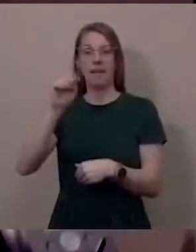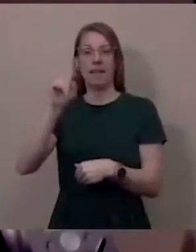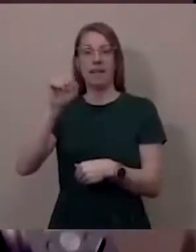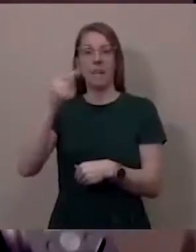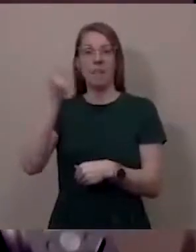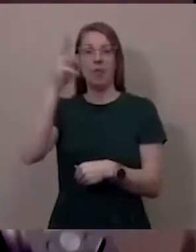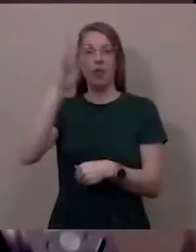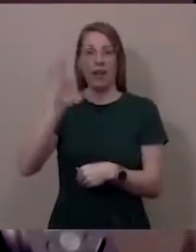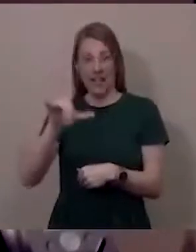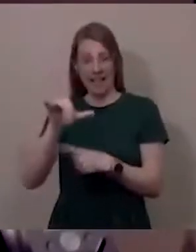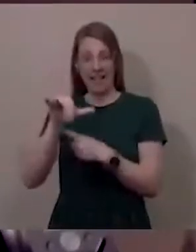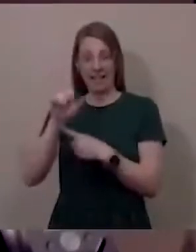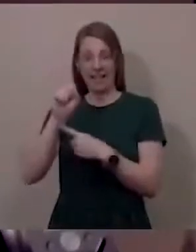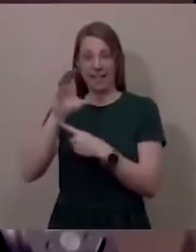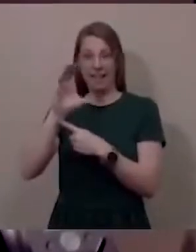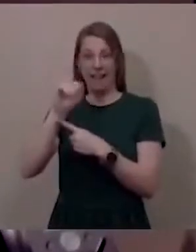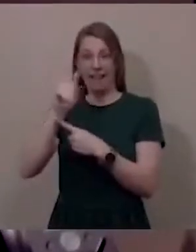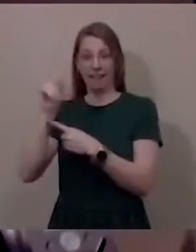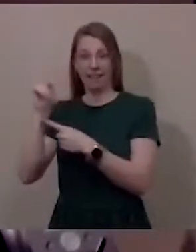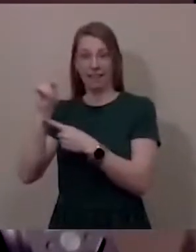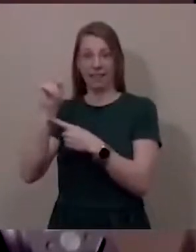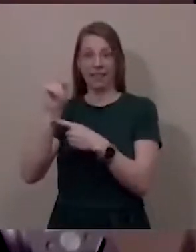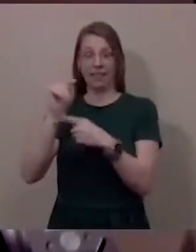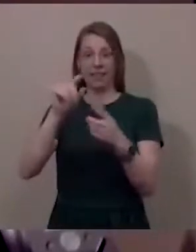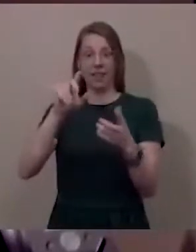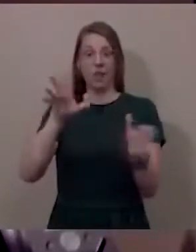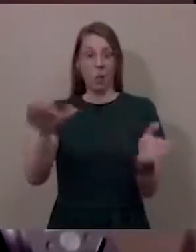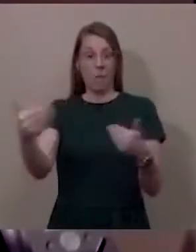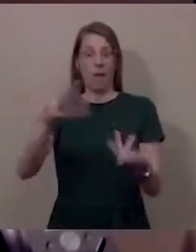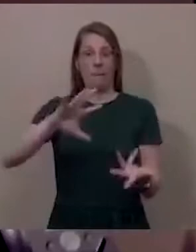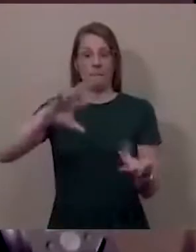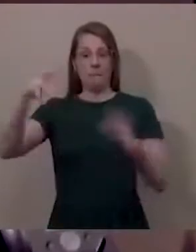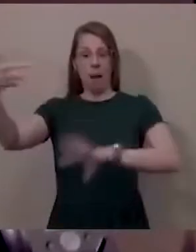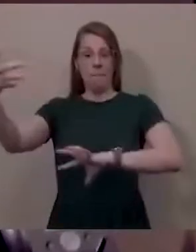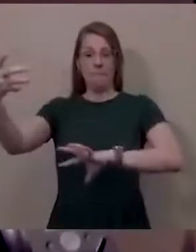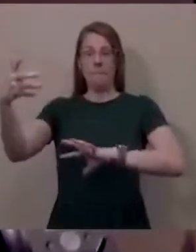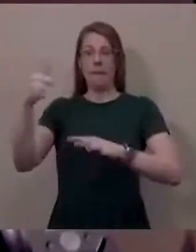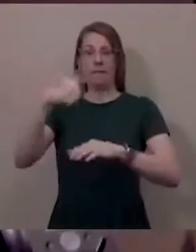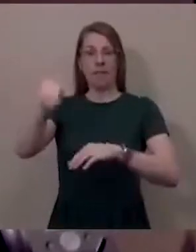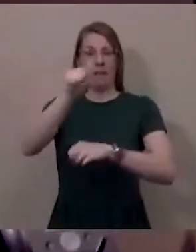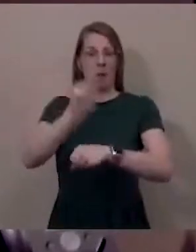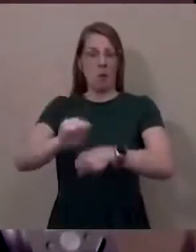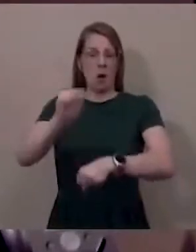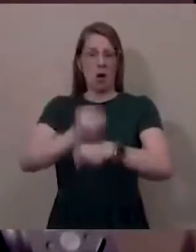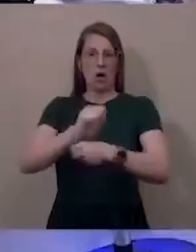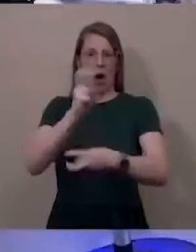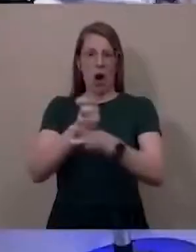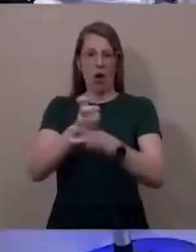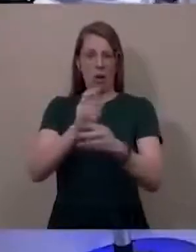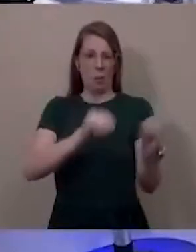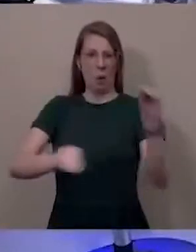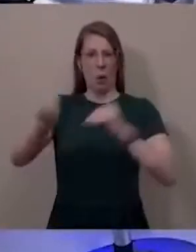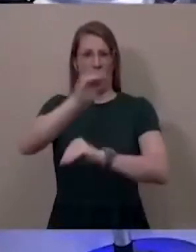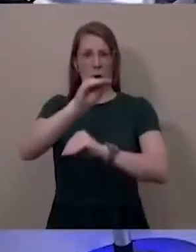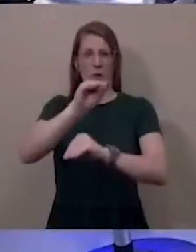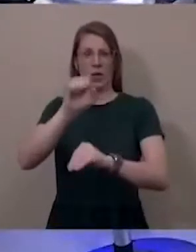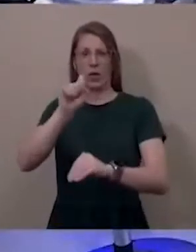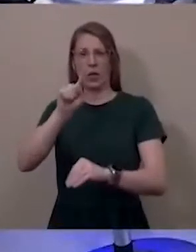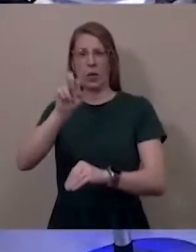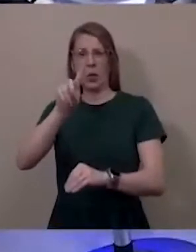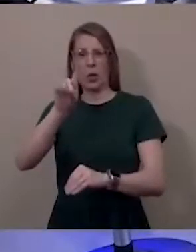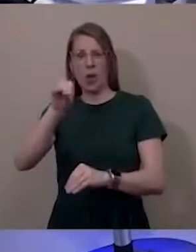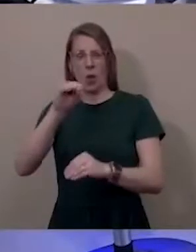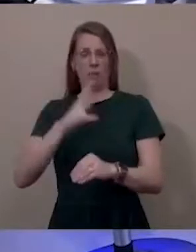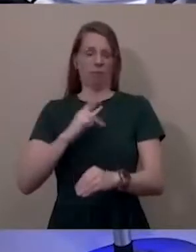like they're in front of the engine room down there on the Enterprise, and man, these guys have worked hard to change our studio around. This is a cool place, folks.